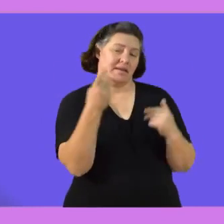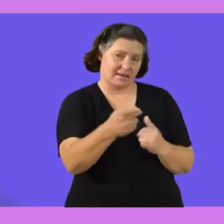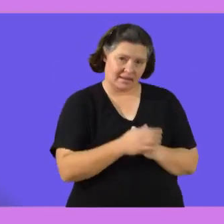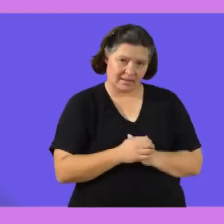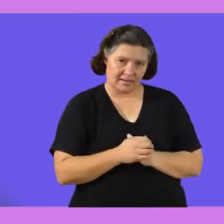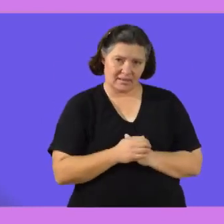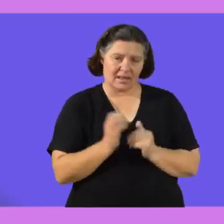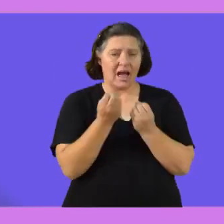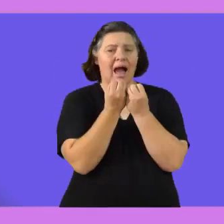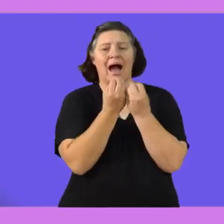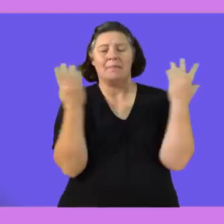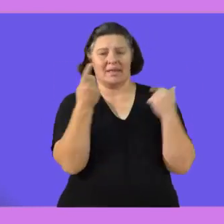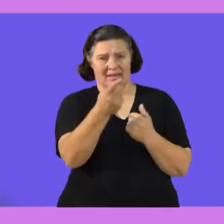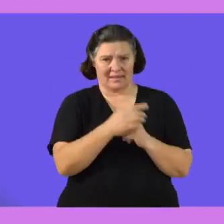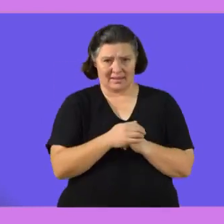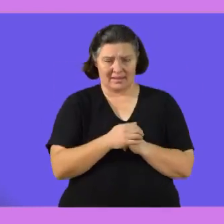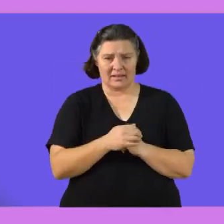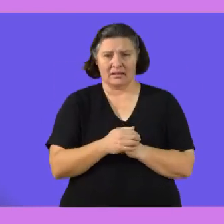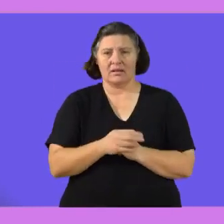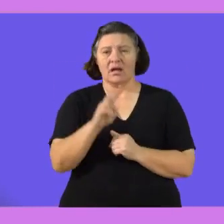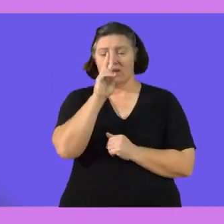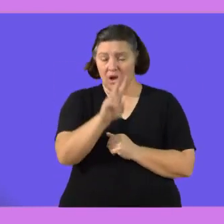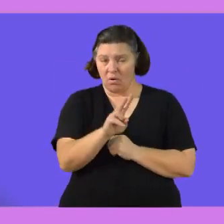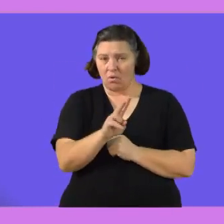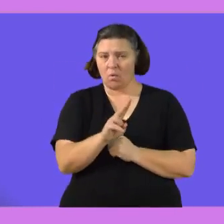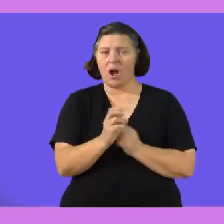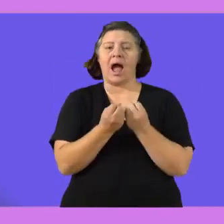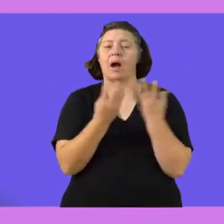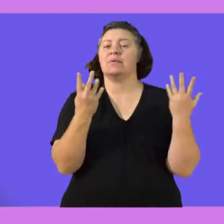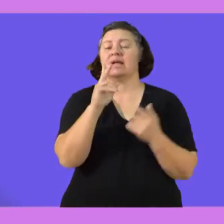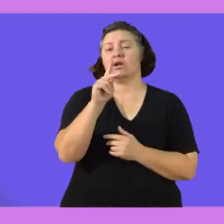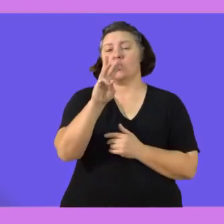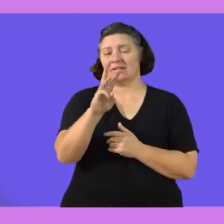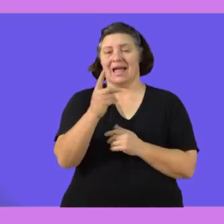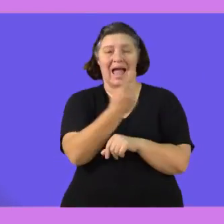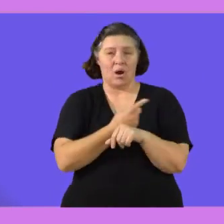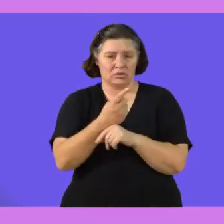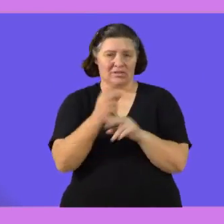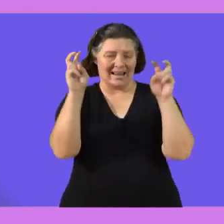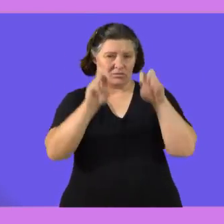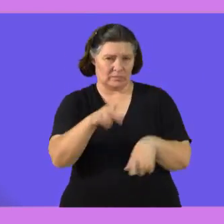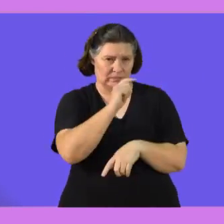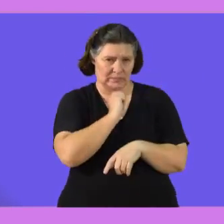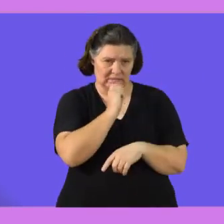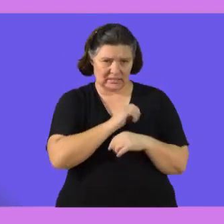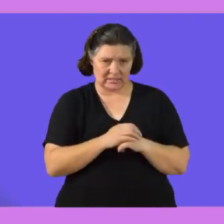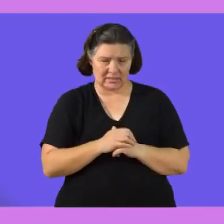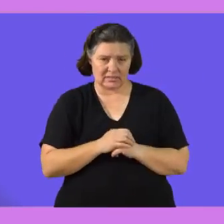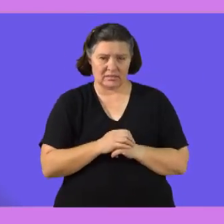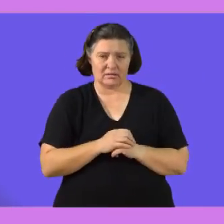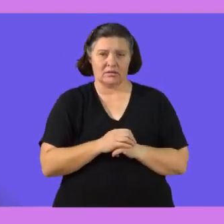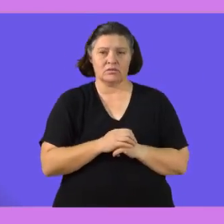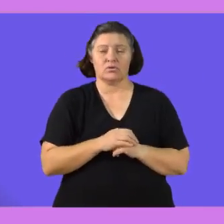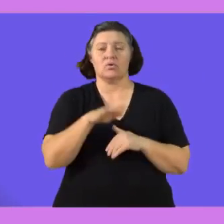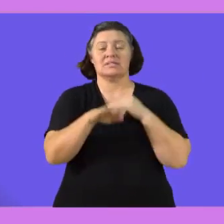right? How many, right? Now we're looking for how many kilowatt hours of electricity were used. Okay, so